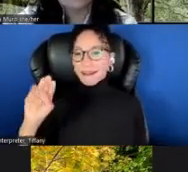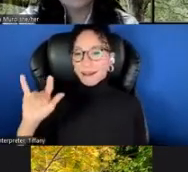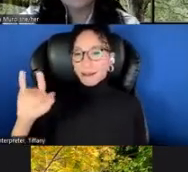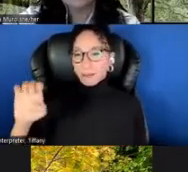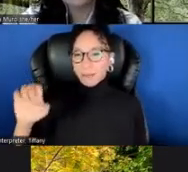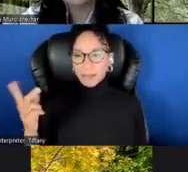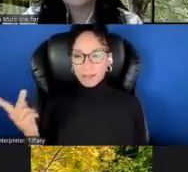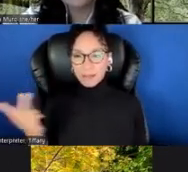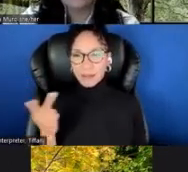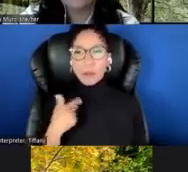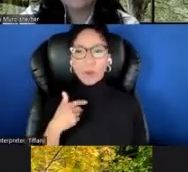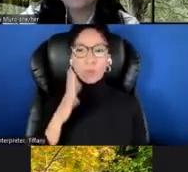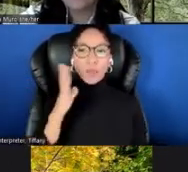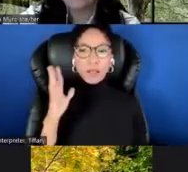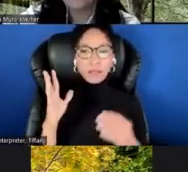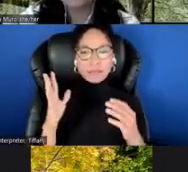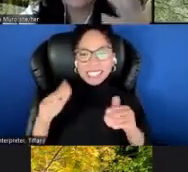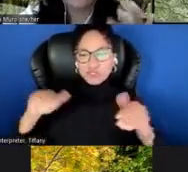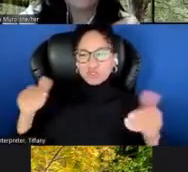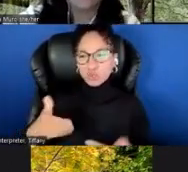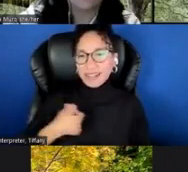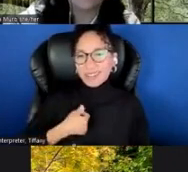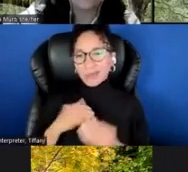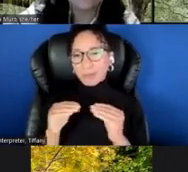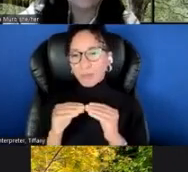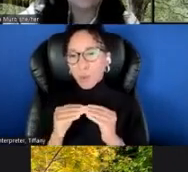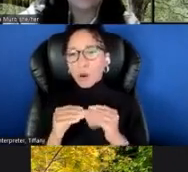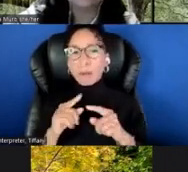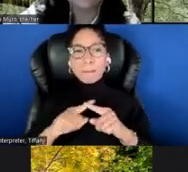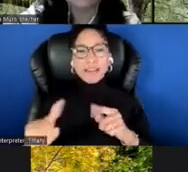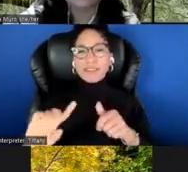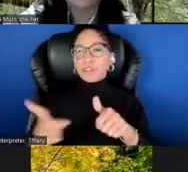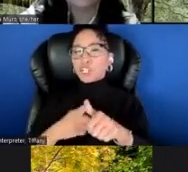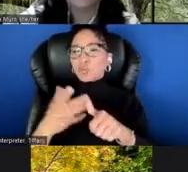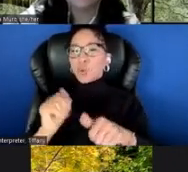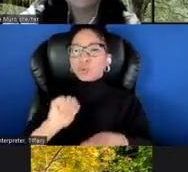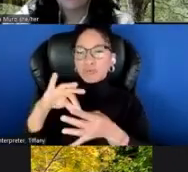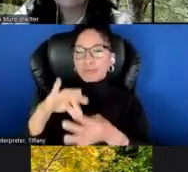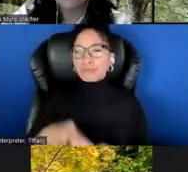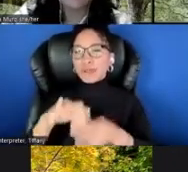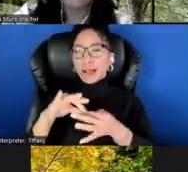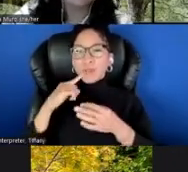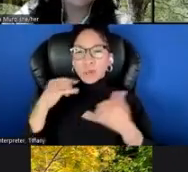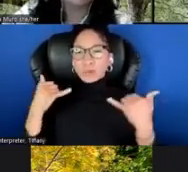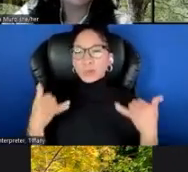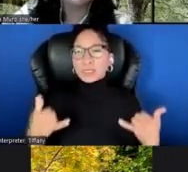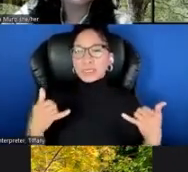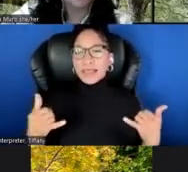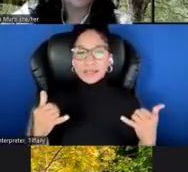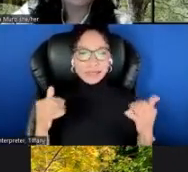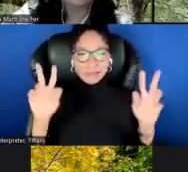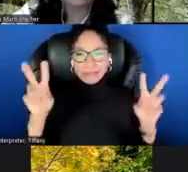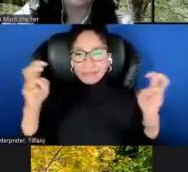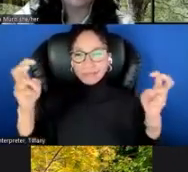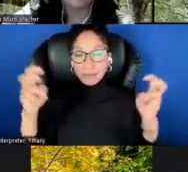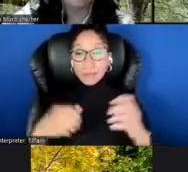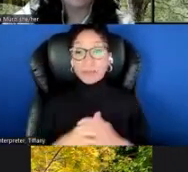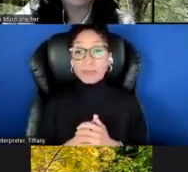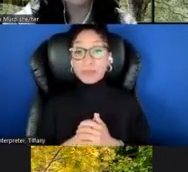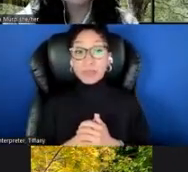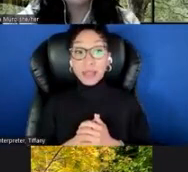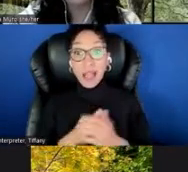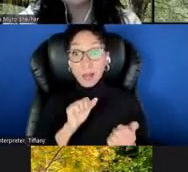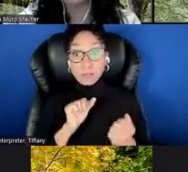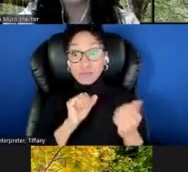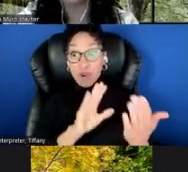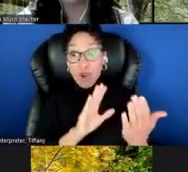deeper introductions in just a moment, but we wanted to set the groundwork and the framing for today's conversation. Our format for today, we're going to kind of